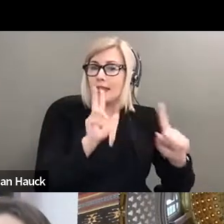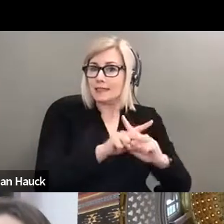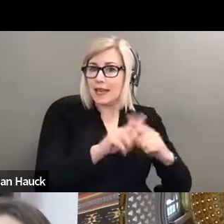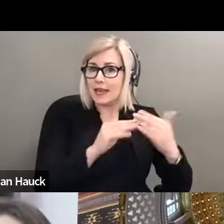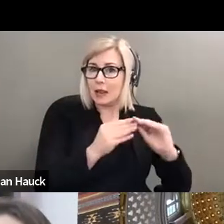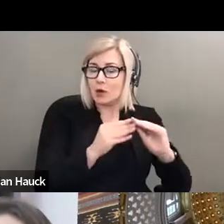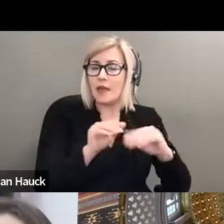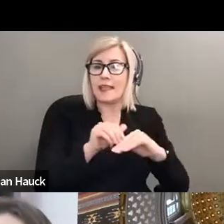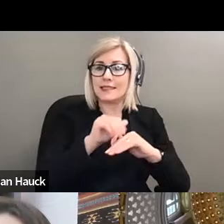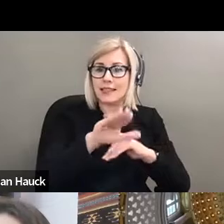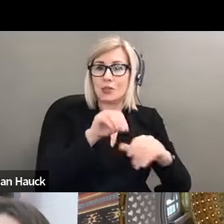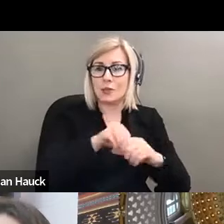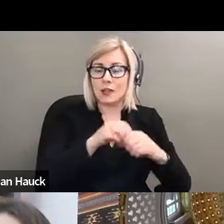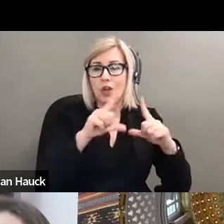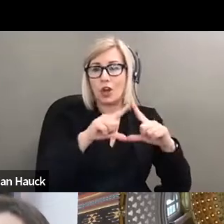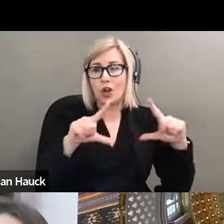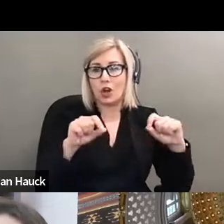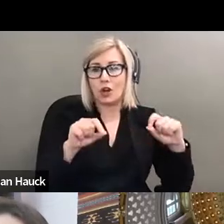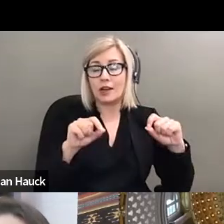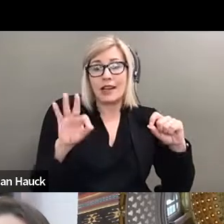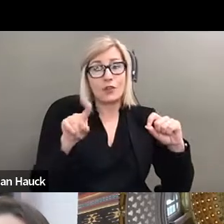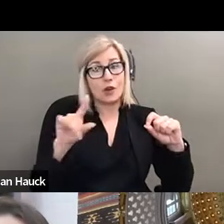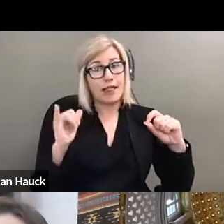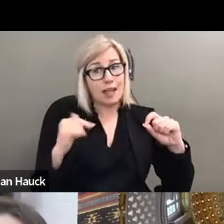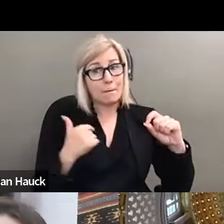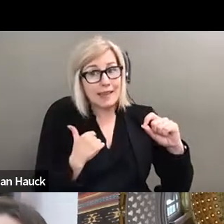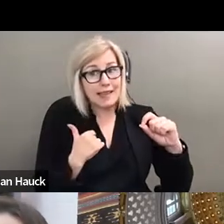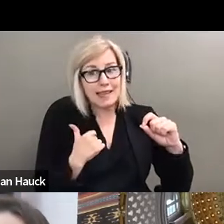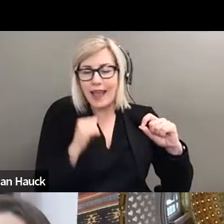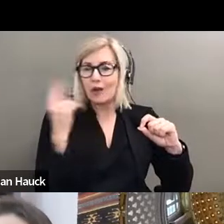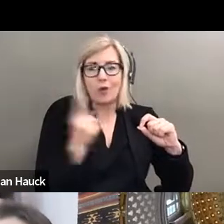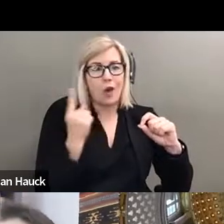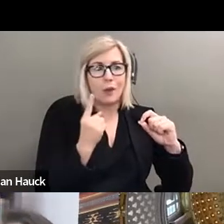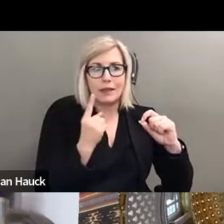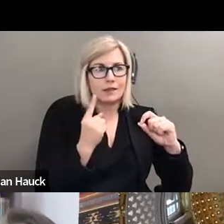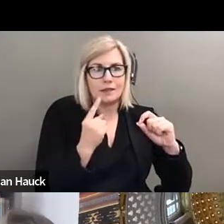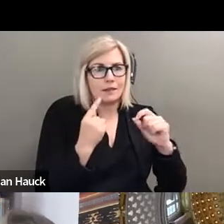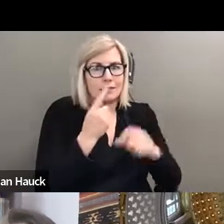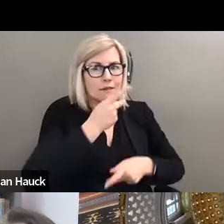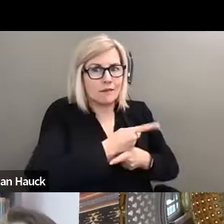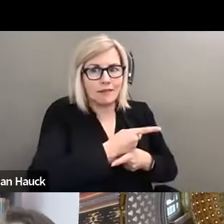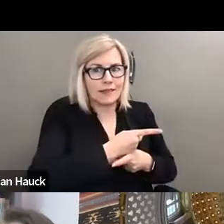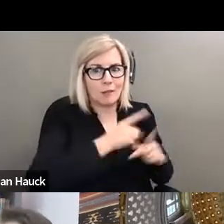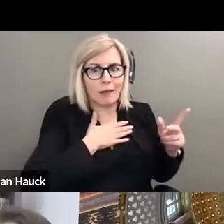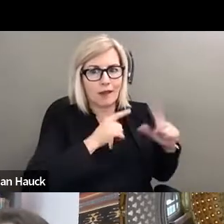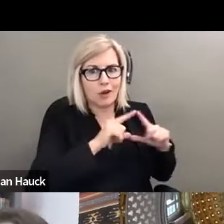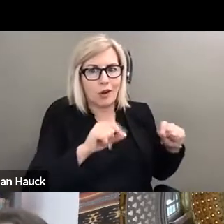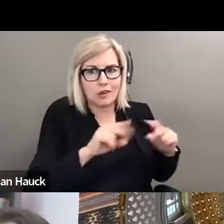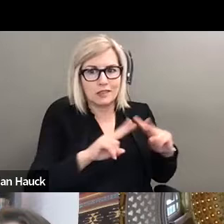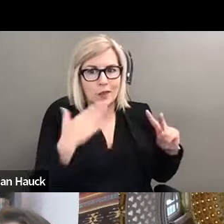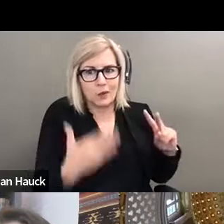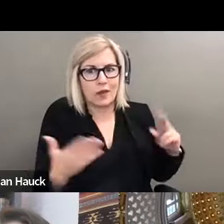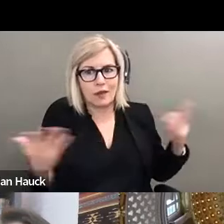was sent to you in a card. And if you're like me, I don't always keep track of cards very well.